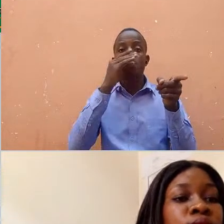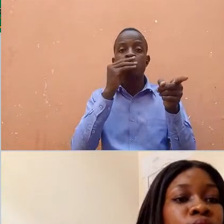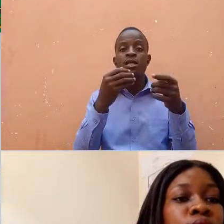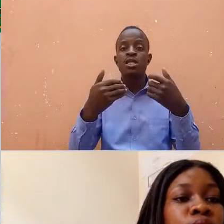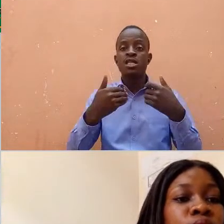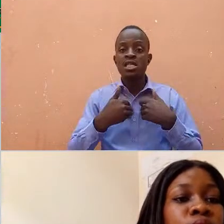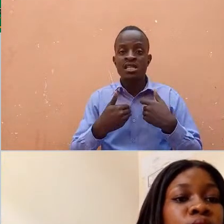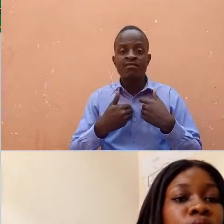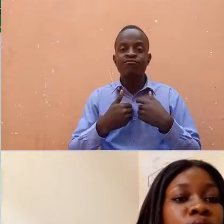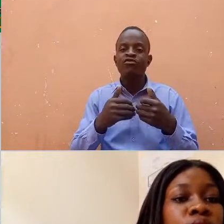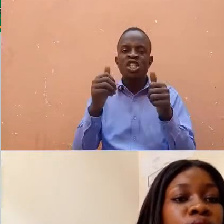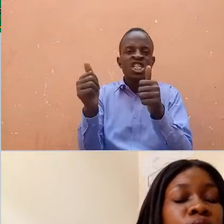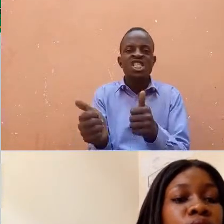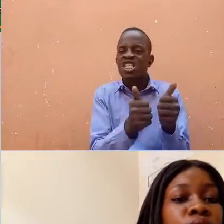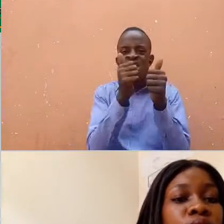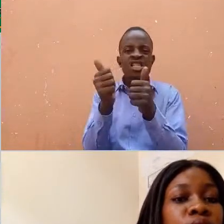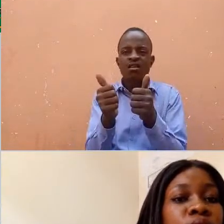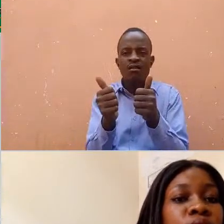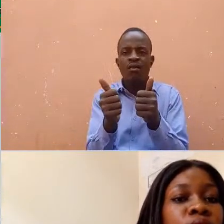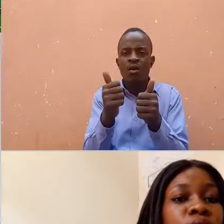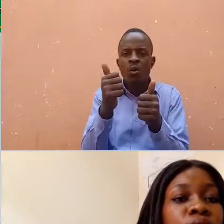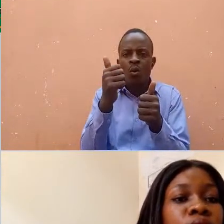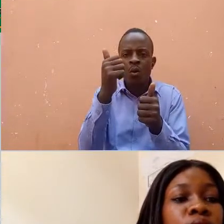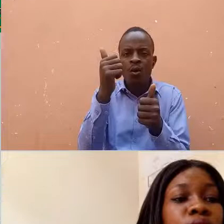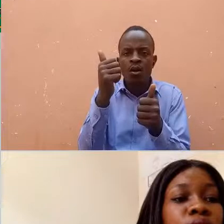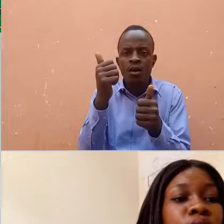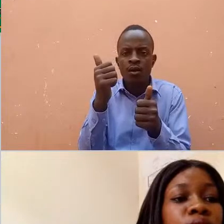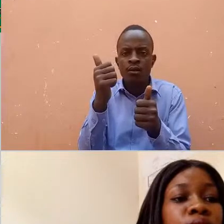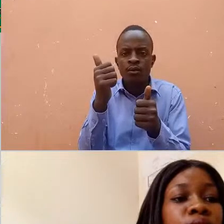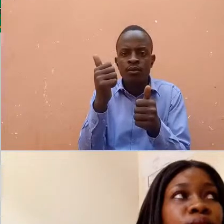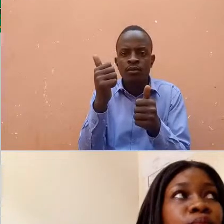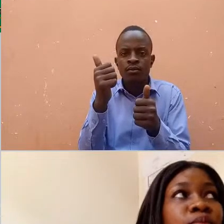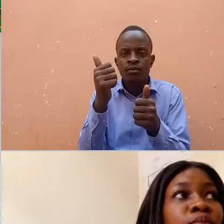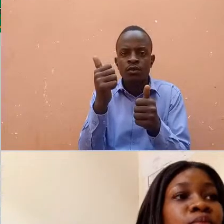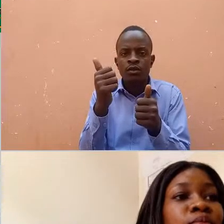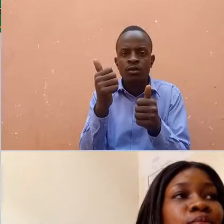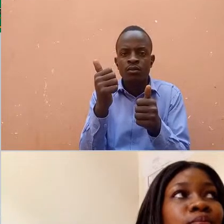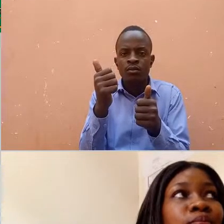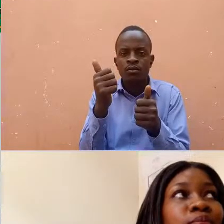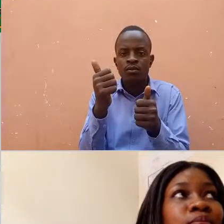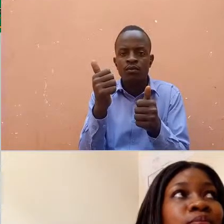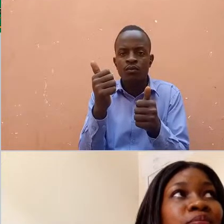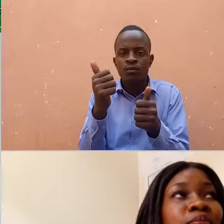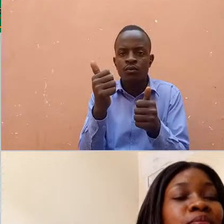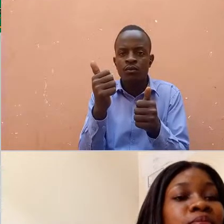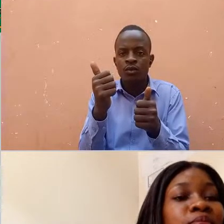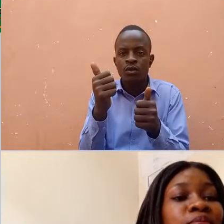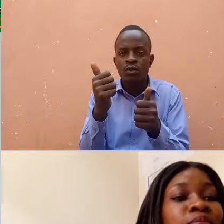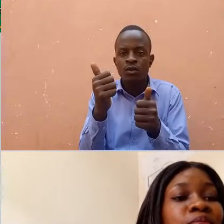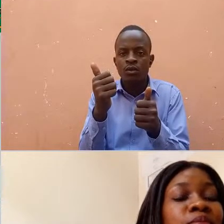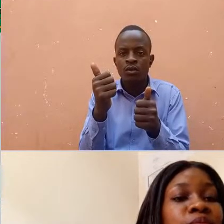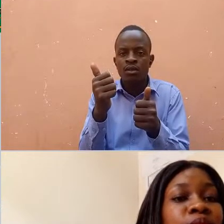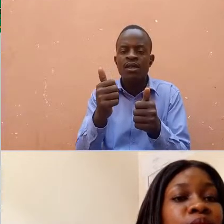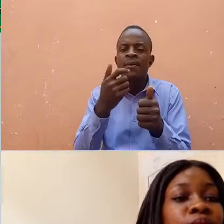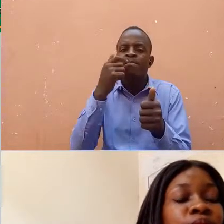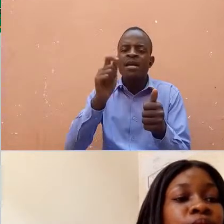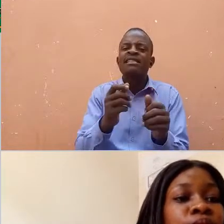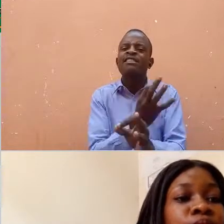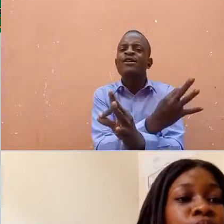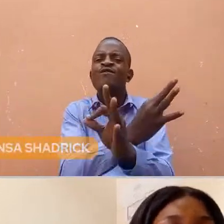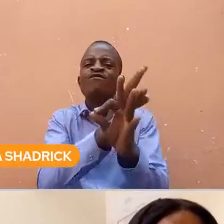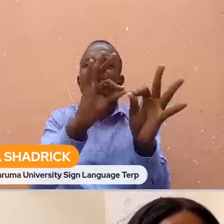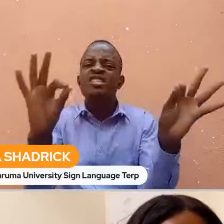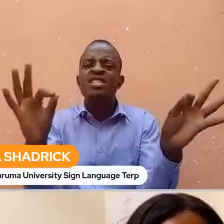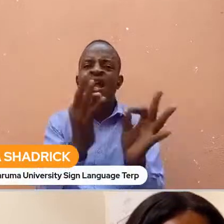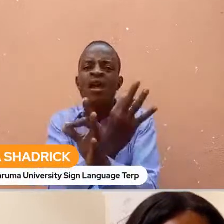sexual activities, I believe, while they are still on the journey of building their future. I believe that's Joseph International. Thank